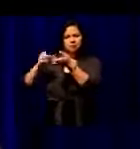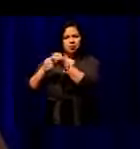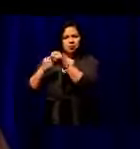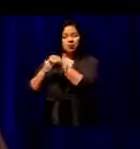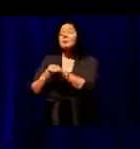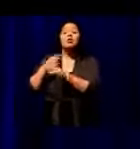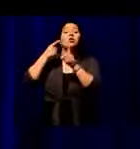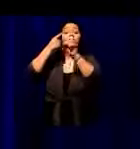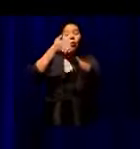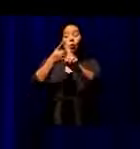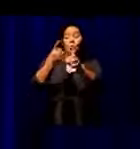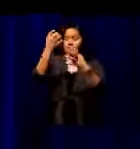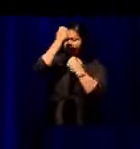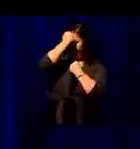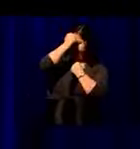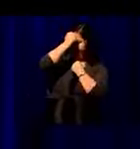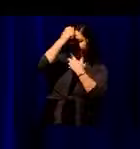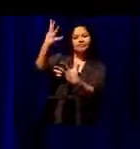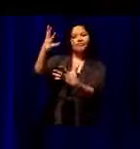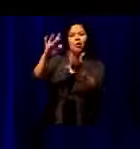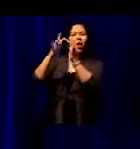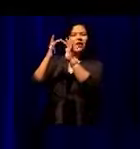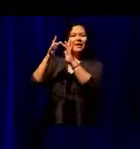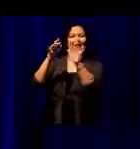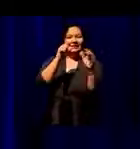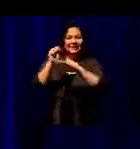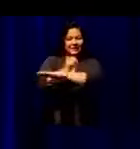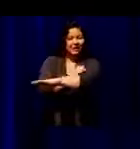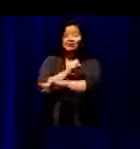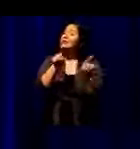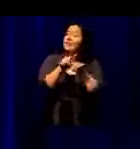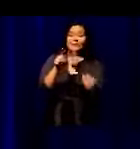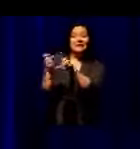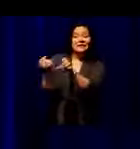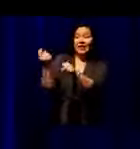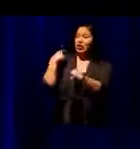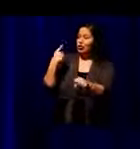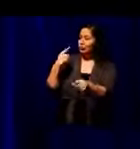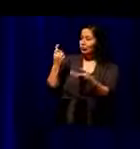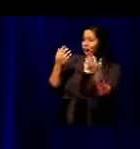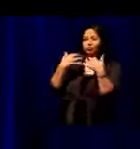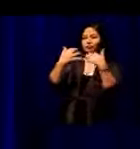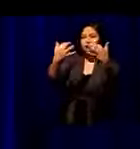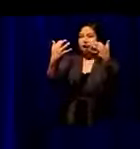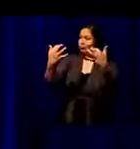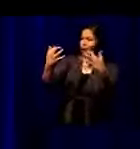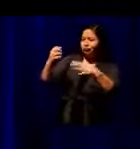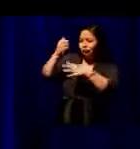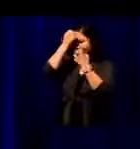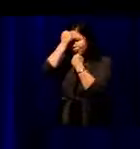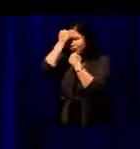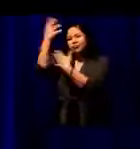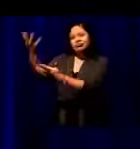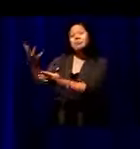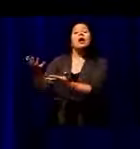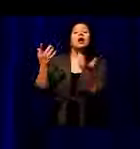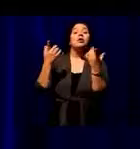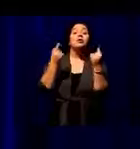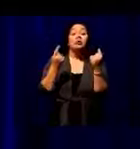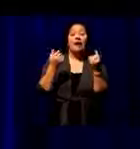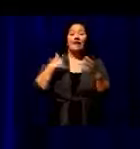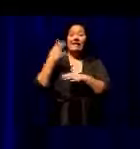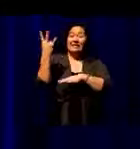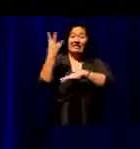the digital stage just as they did live last year. There are 7 days of performances running